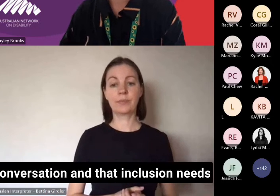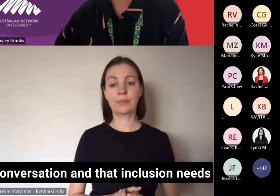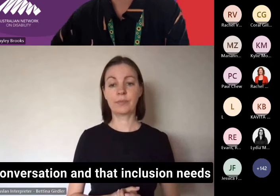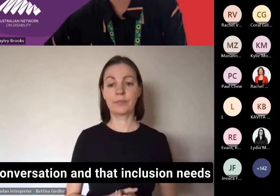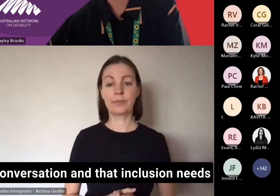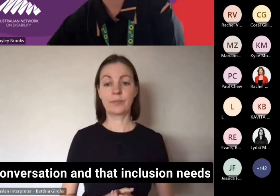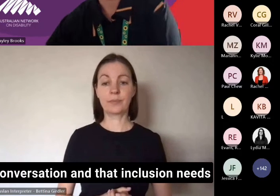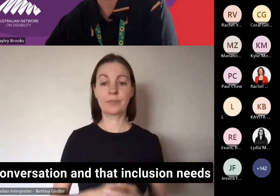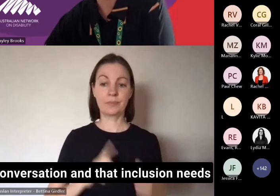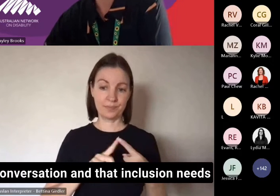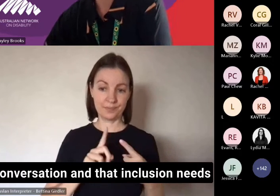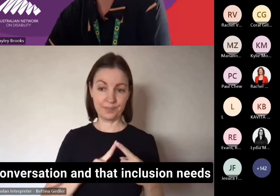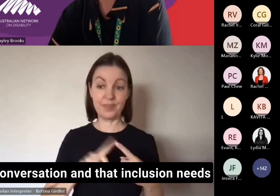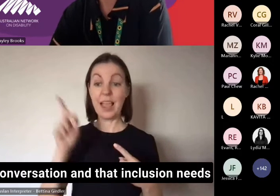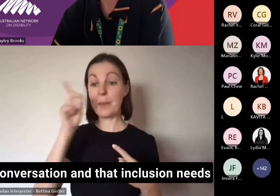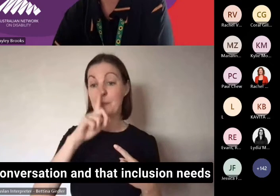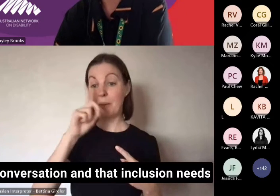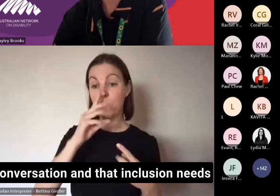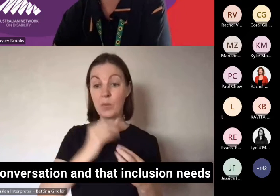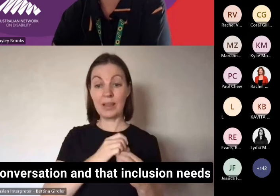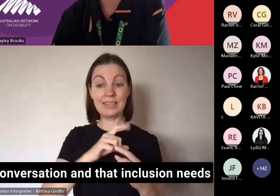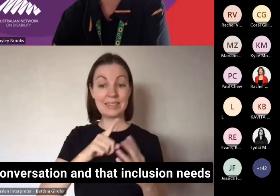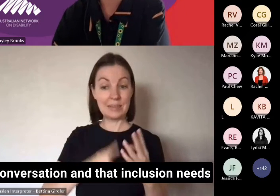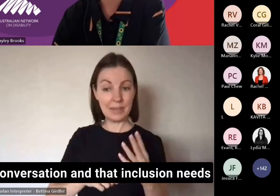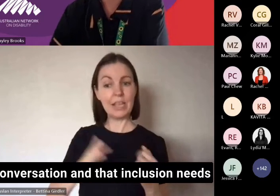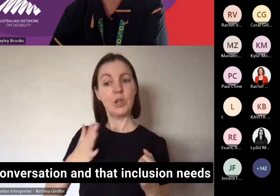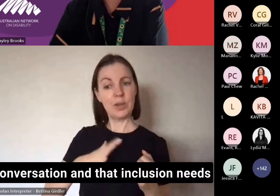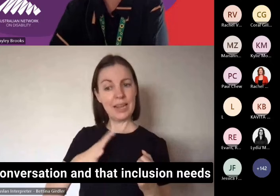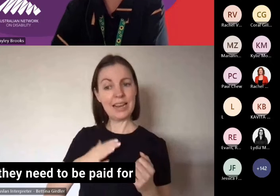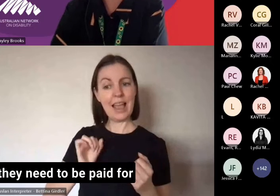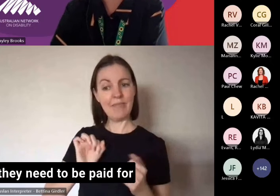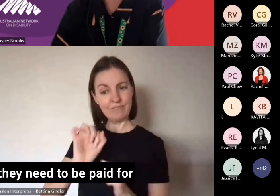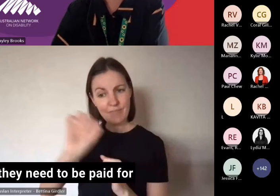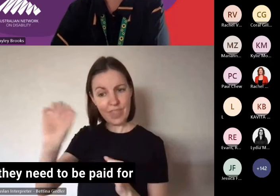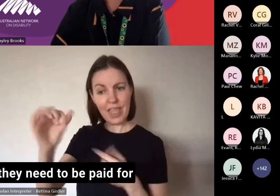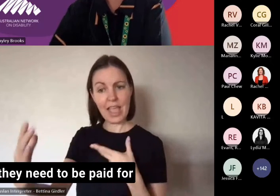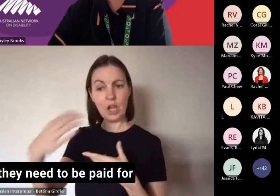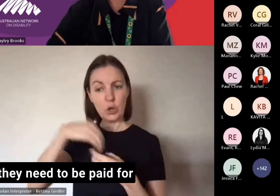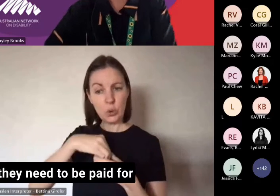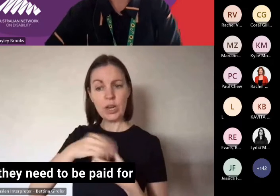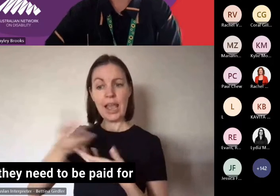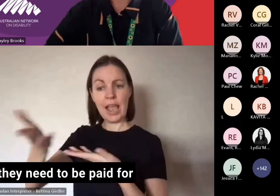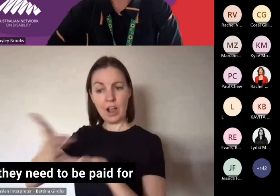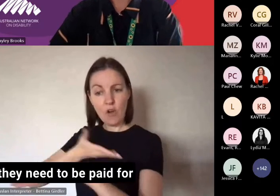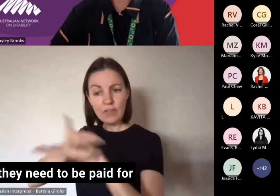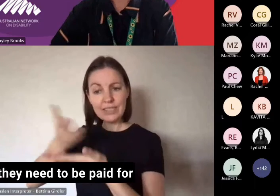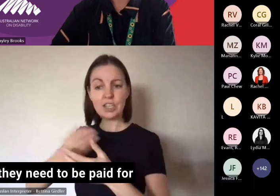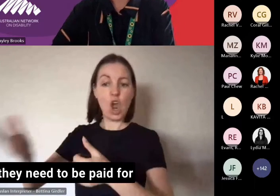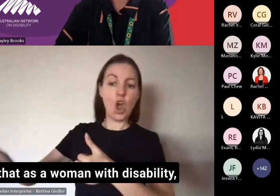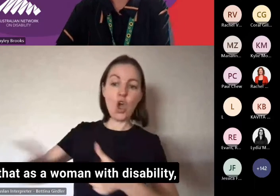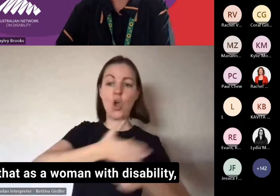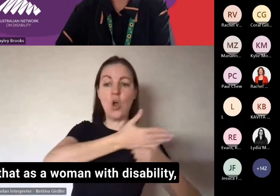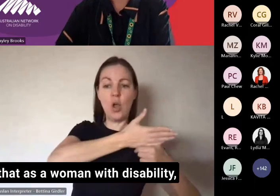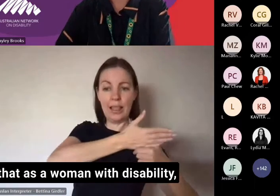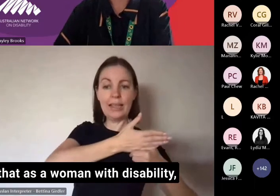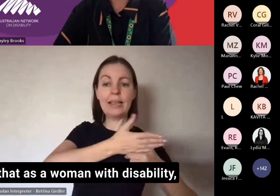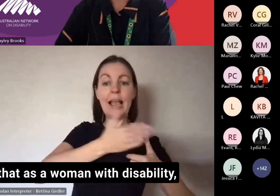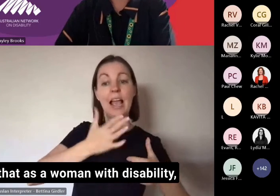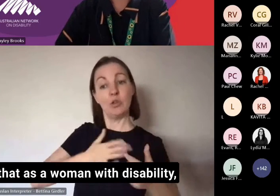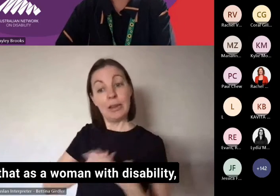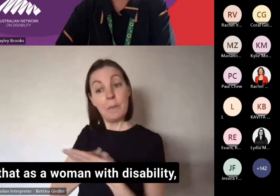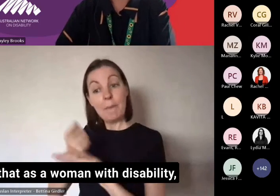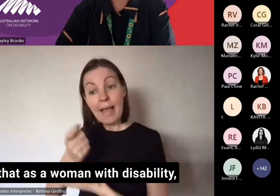one, people with disability, that conversation and that inclusion needs to be upfront. They need to be paid for their